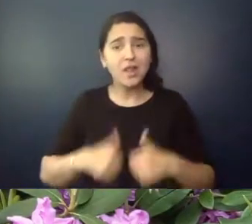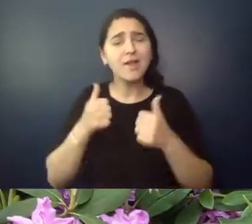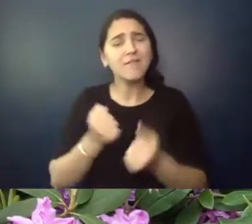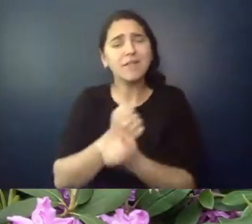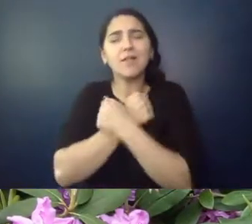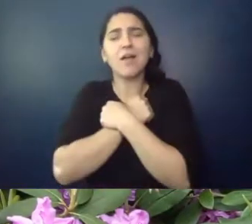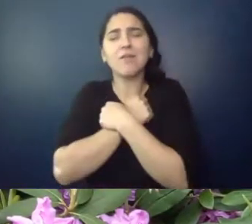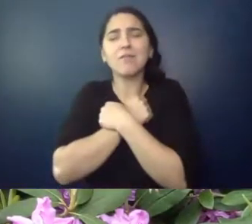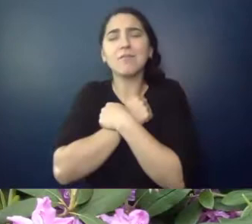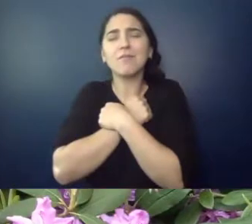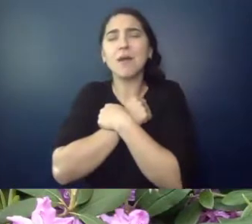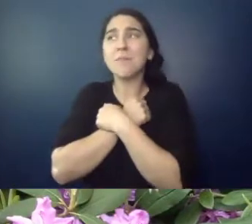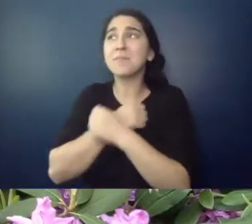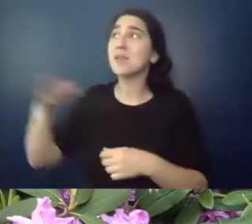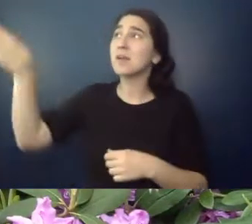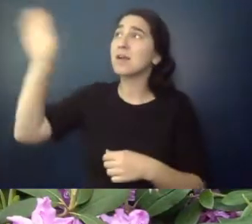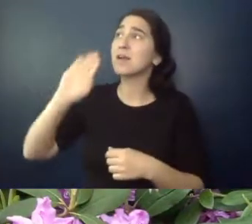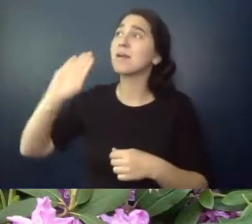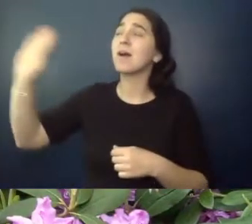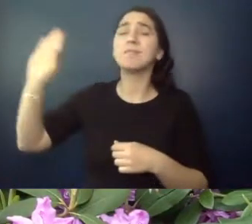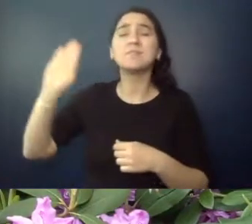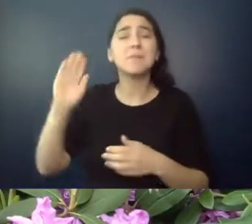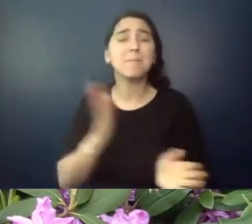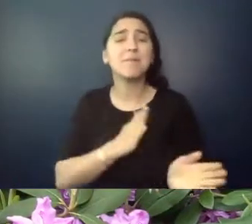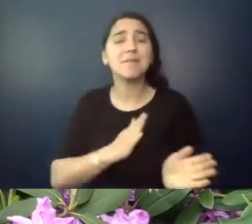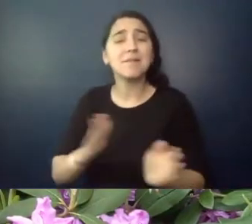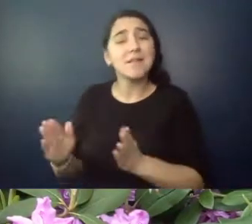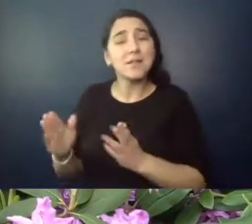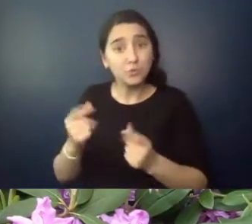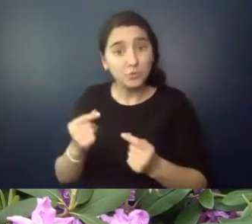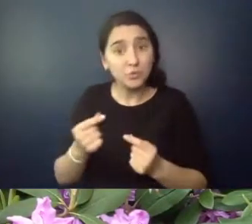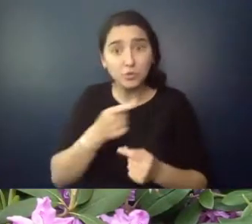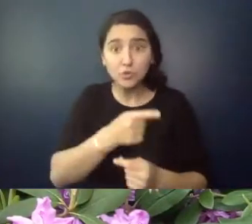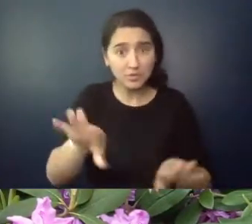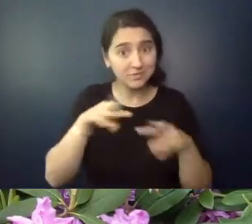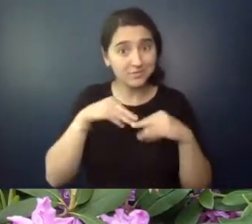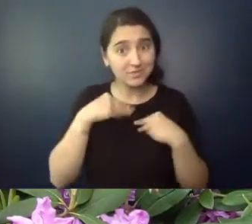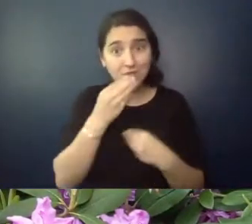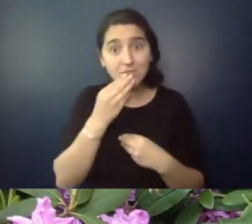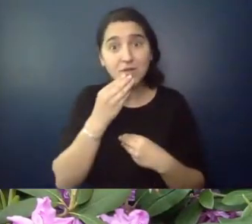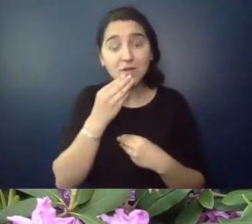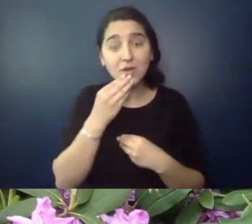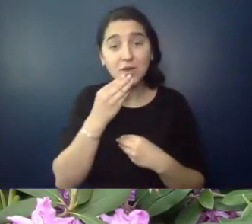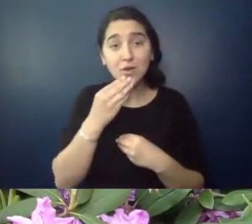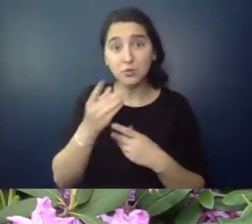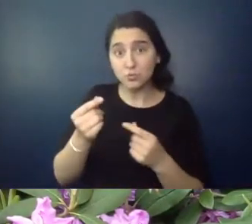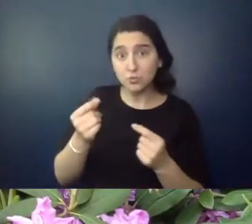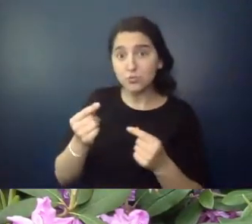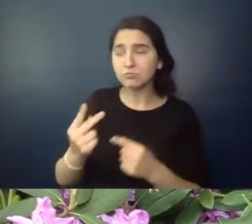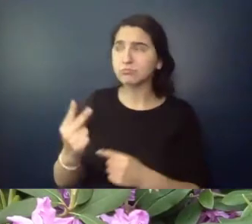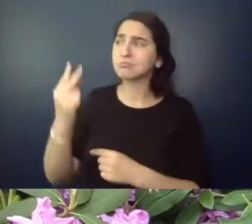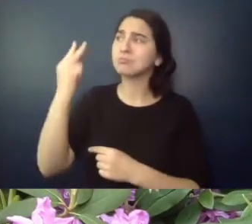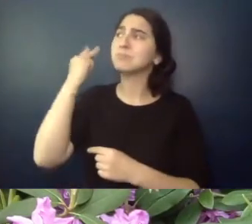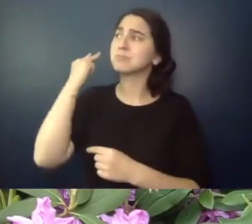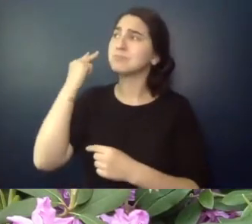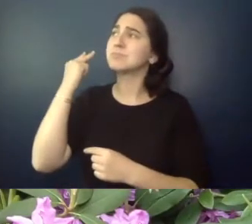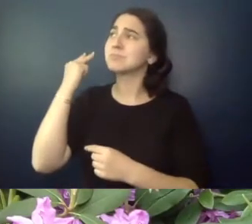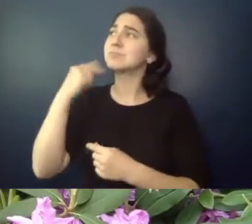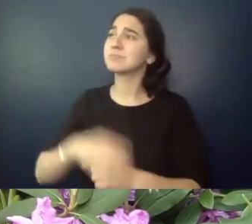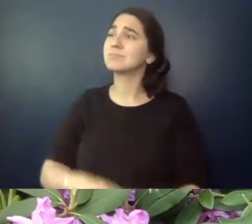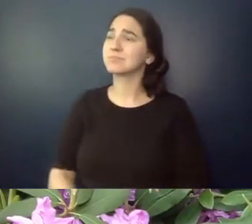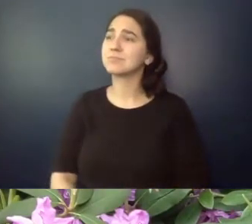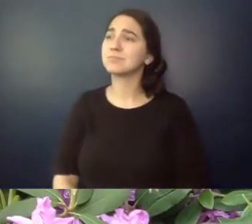and doing God's will, then receive this meal in the Spirit. Do this and remember.